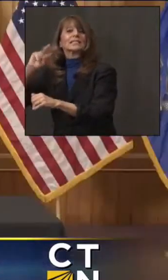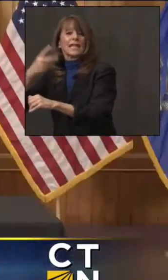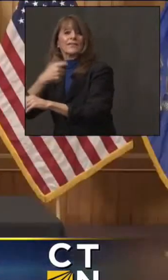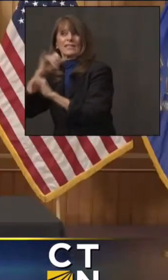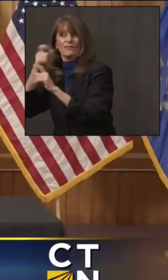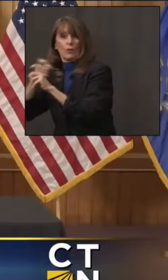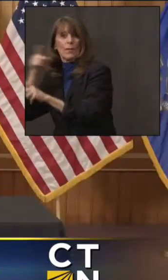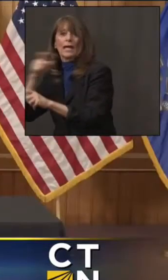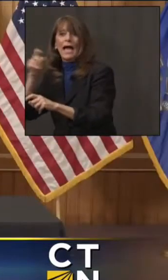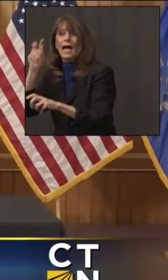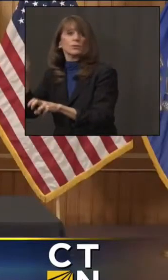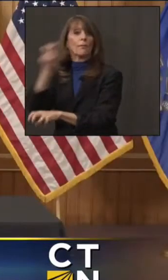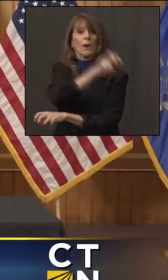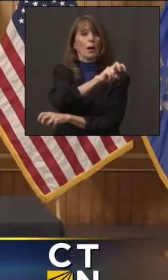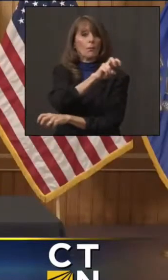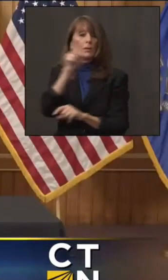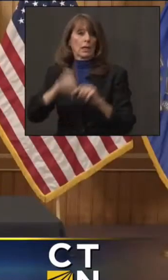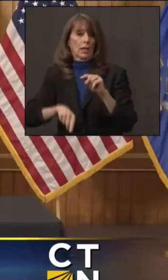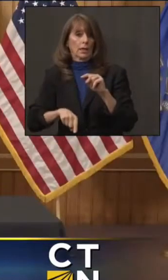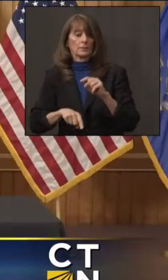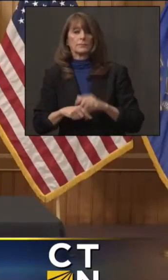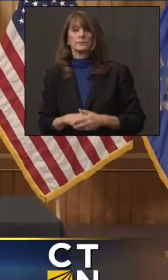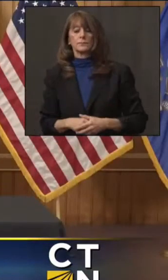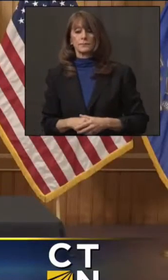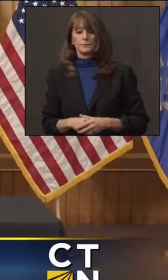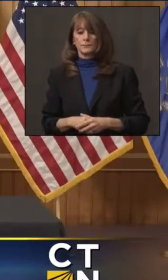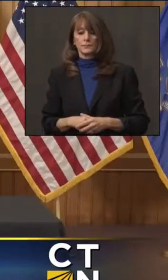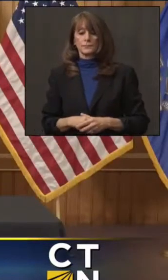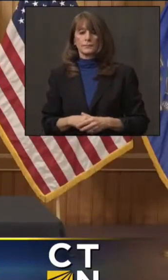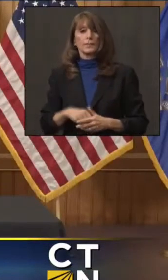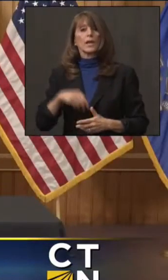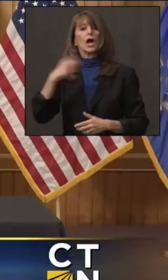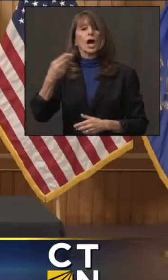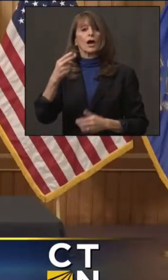you. The Hartford Current.